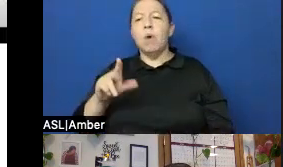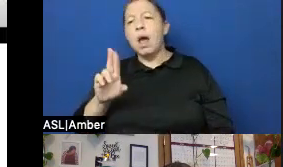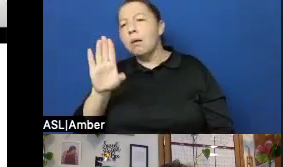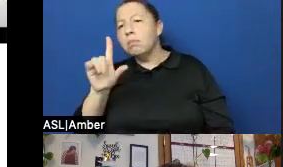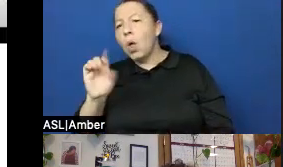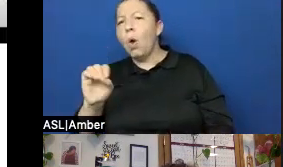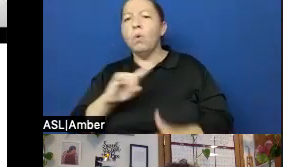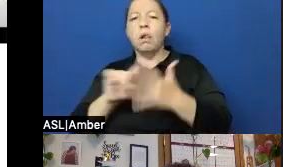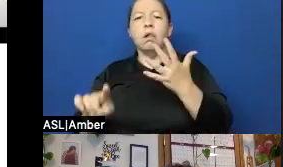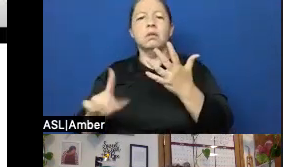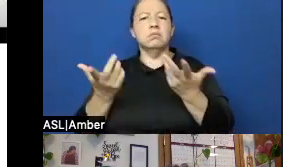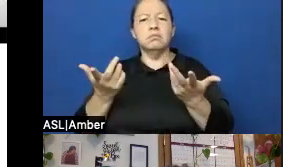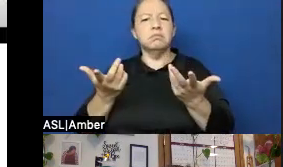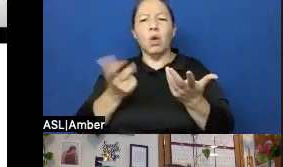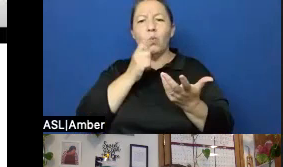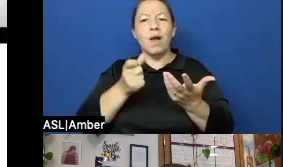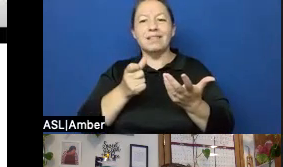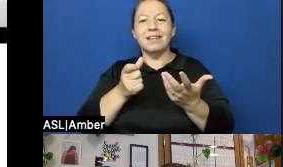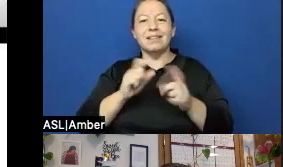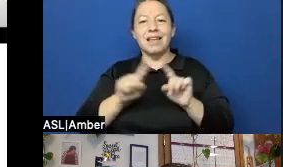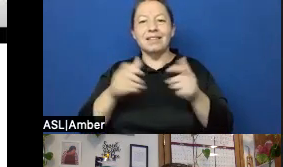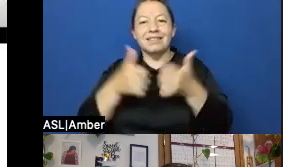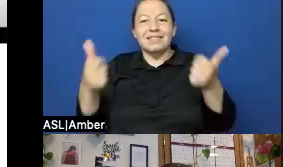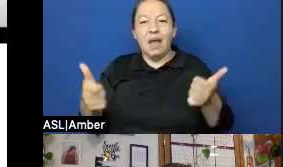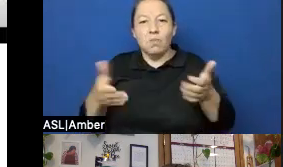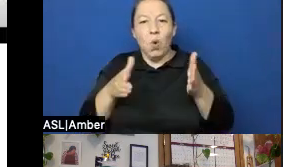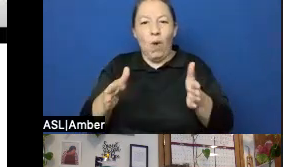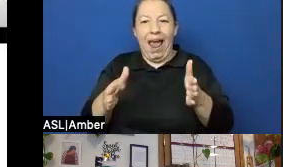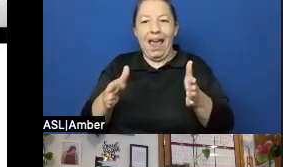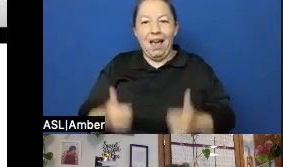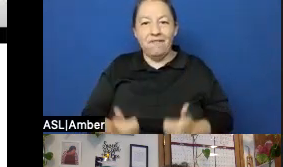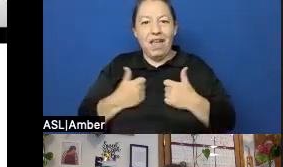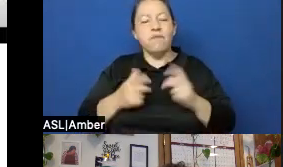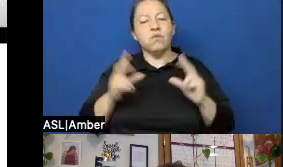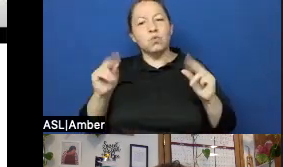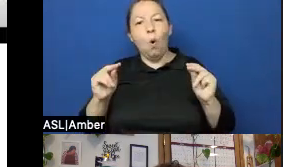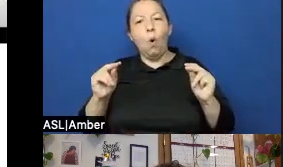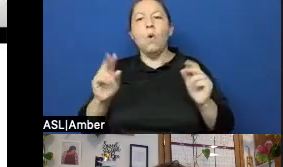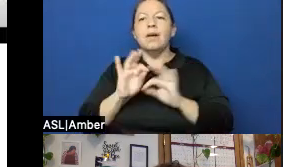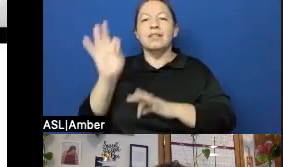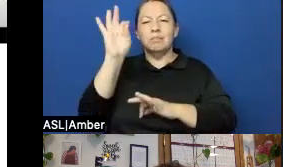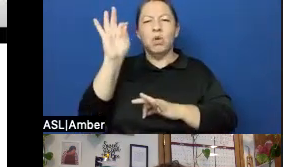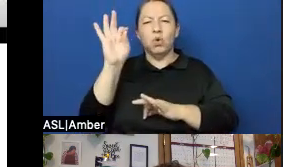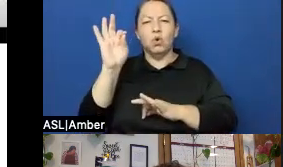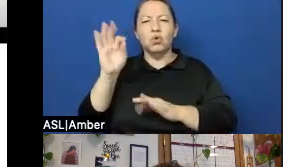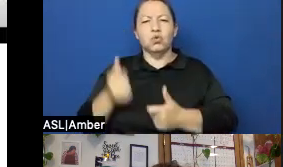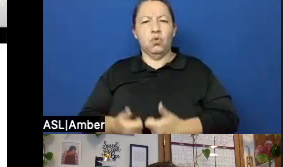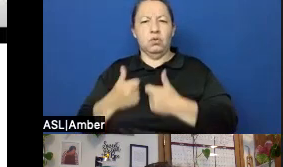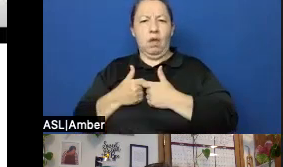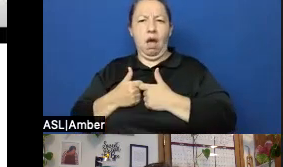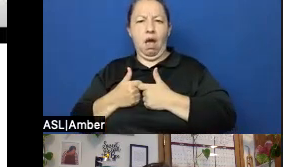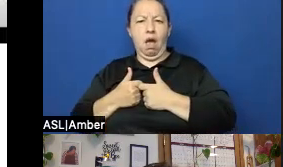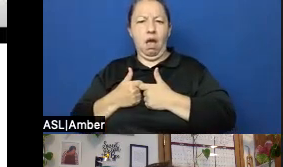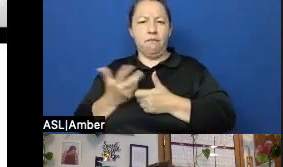a distinct way of being, but what it is there's a spiritual piece to it, right? That has always